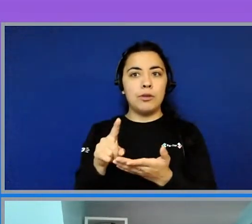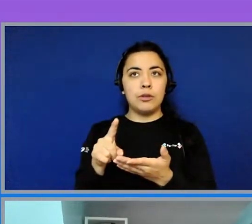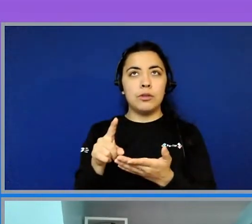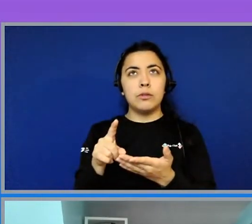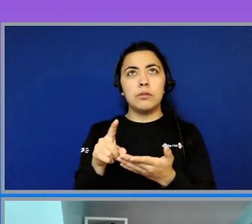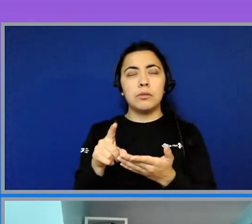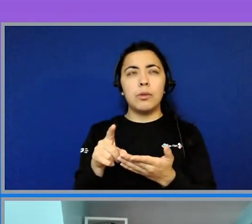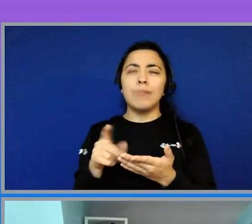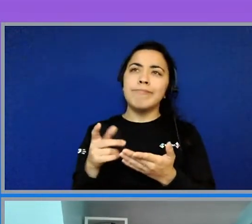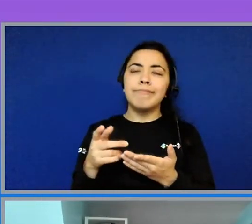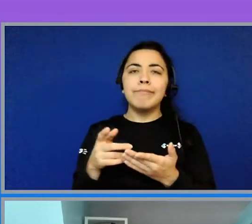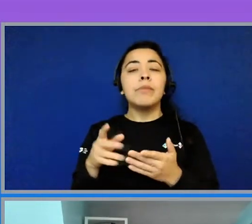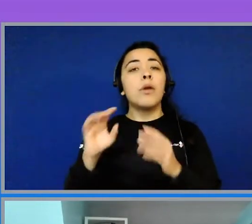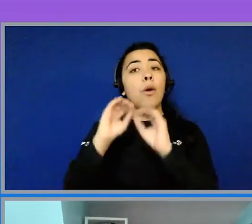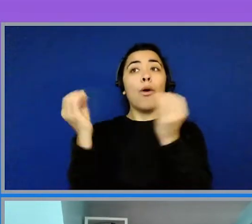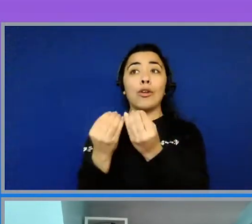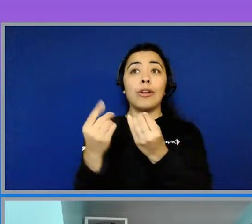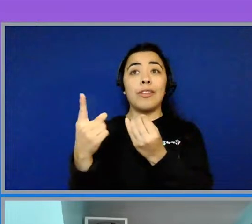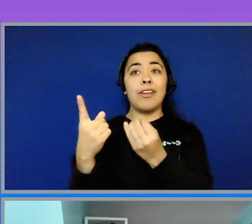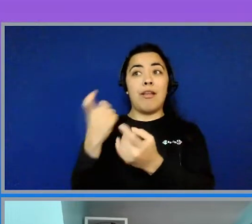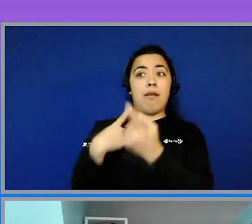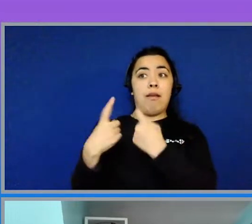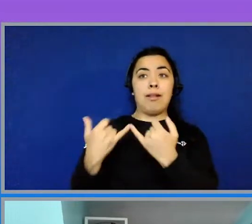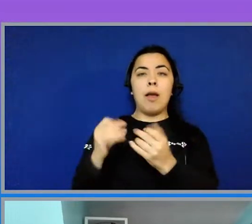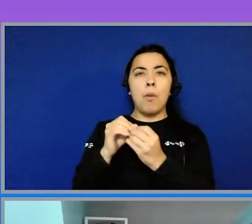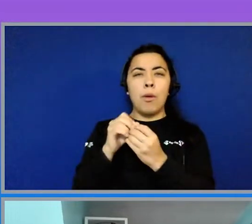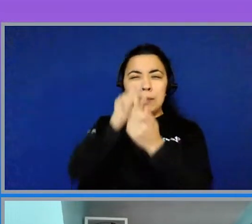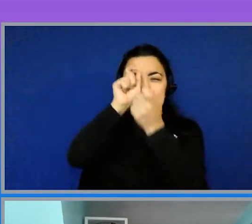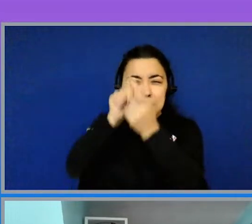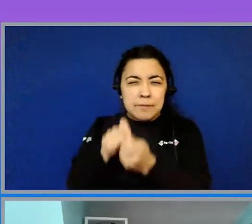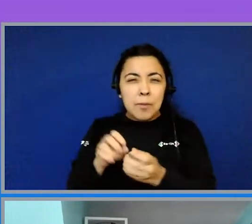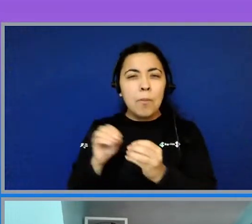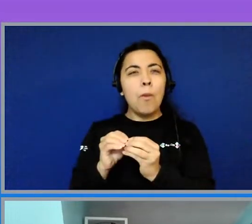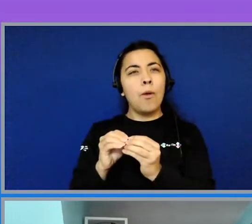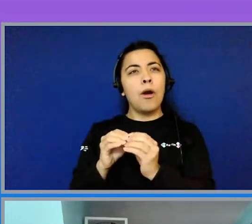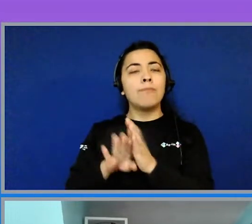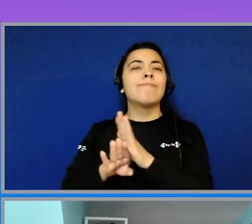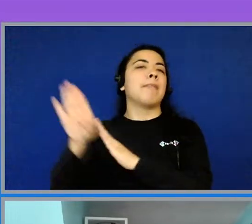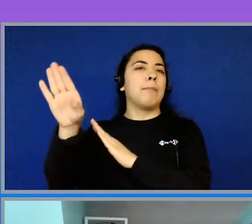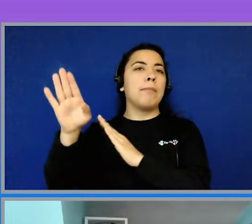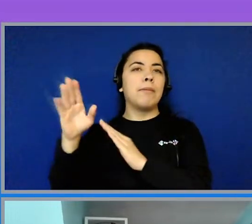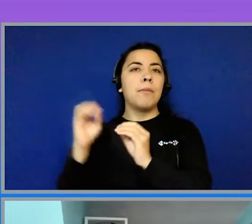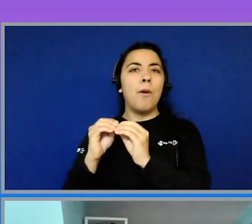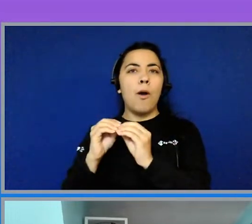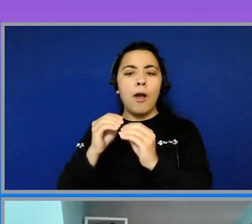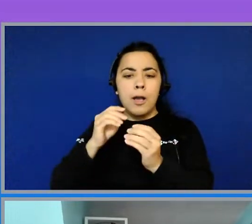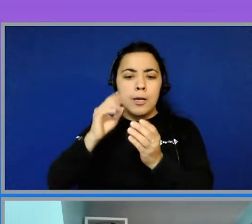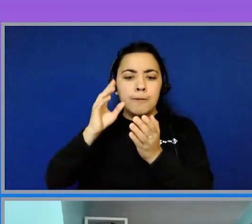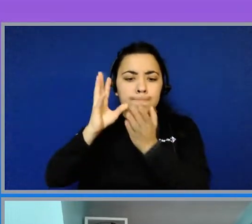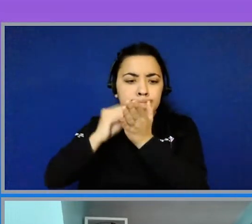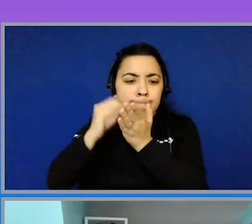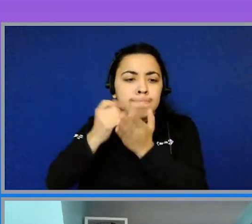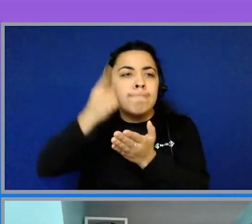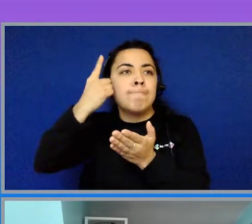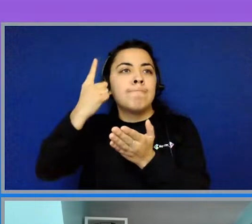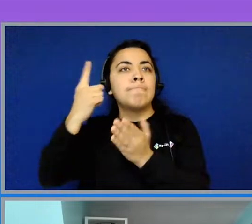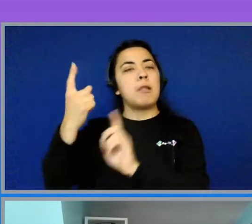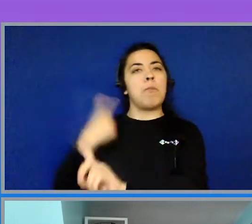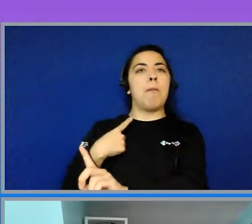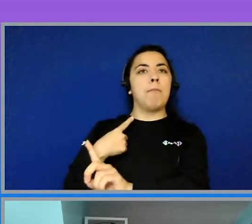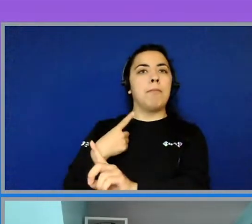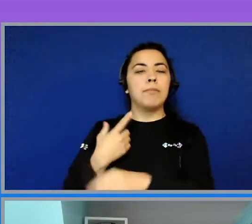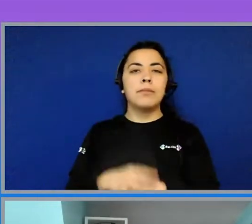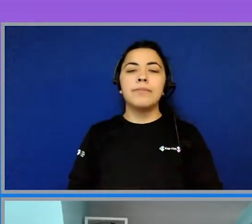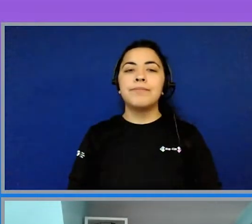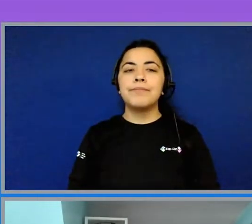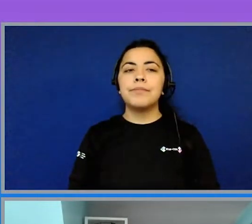organizations are asking are much more specific and much more mature. So another question for you, Ima. What is